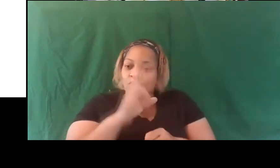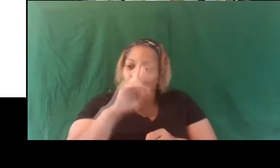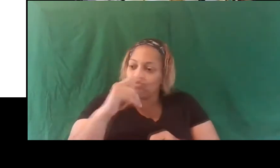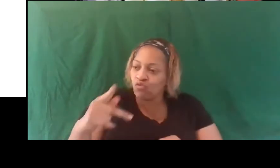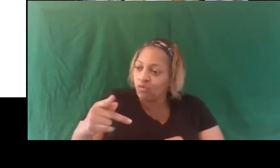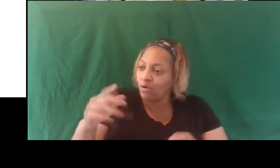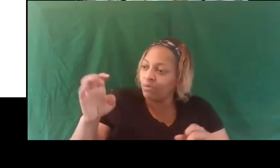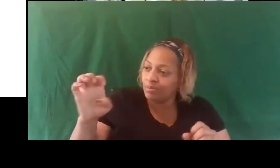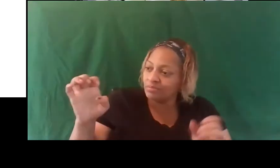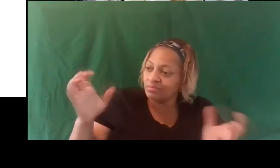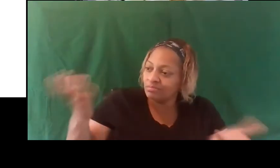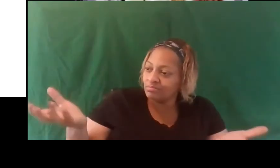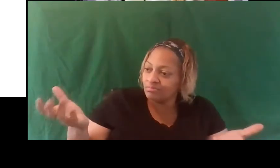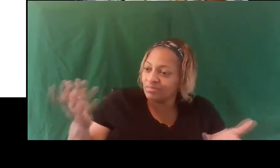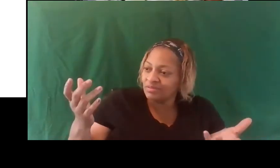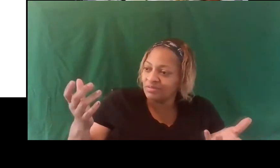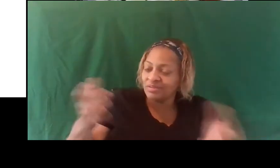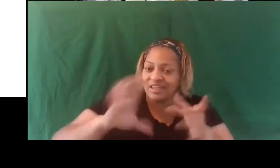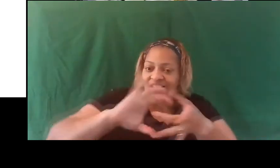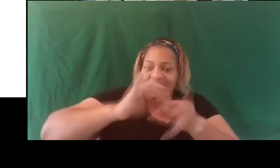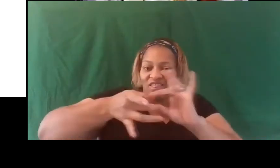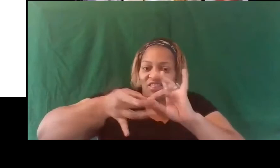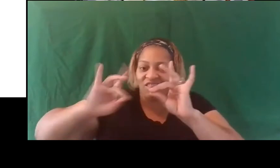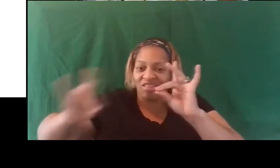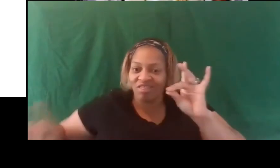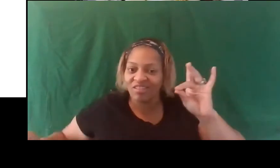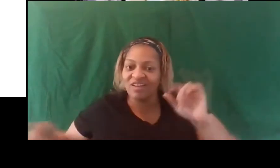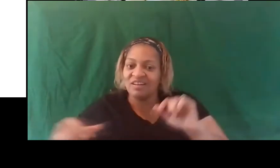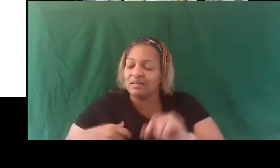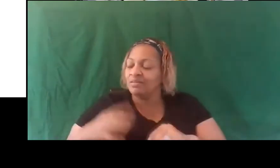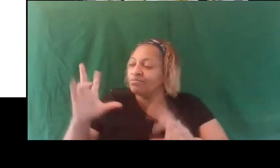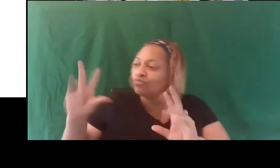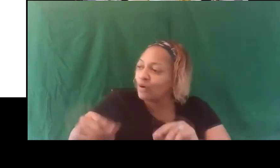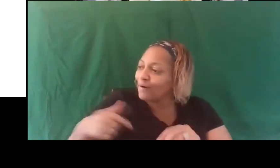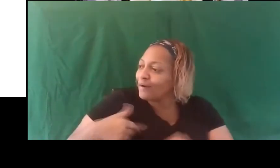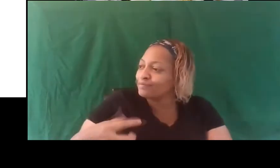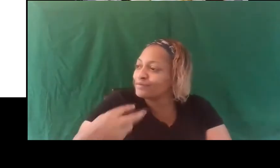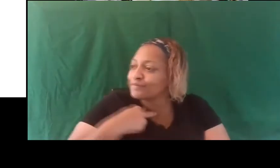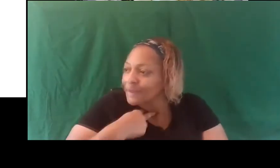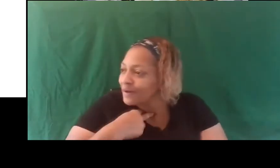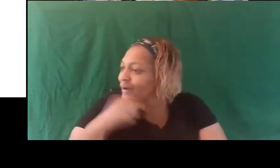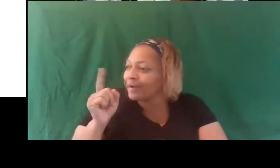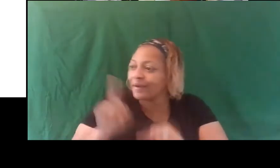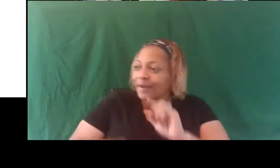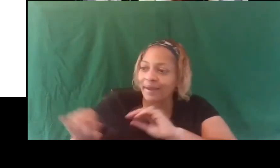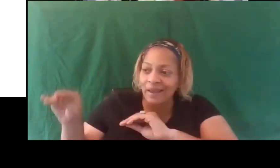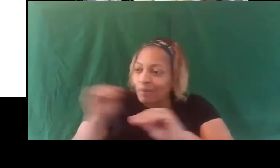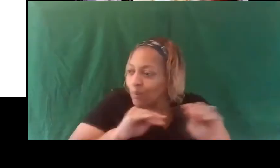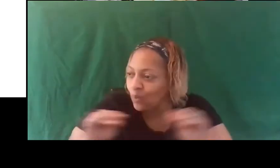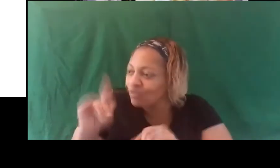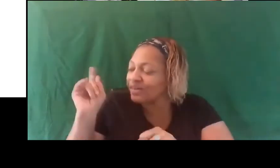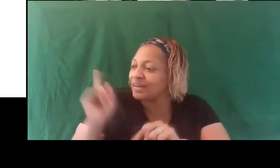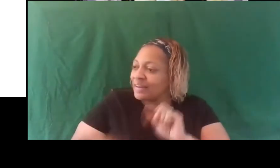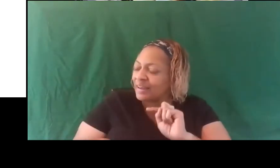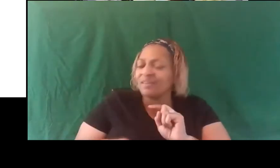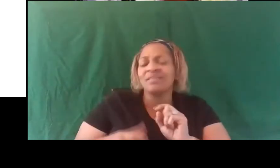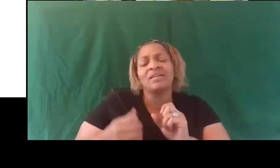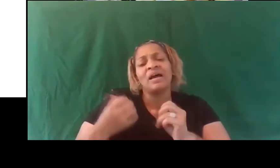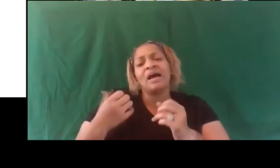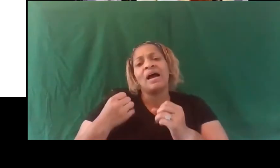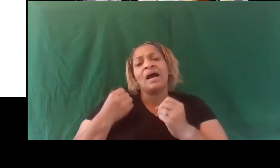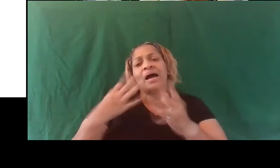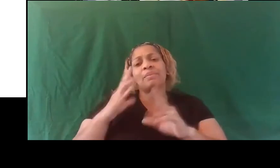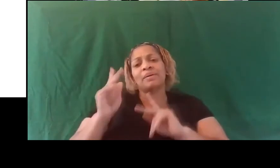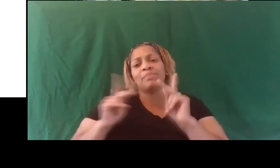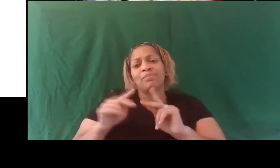easily snap it. Quit talking all that craziness to me. I can't move. I'm trapped. I'm stuck. How many of us do that very